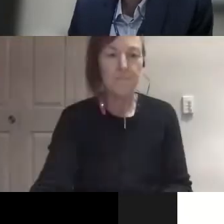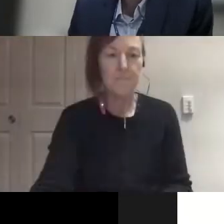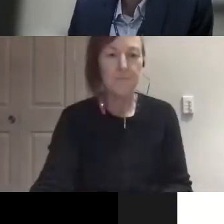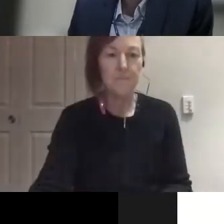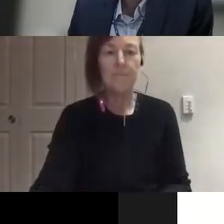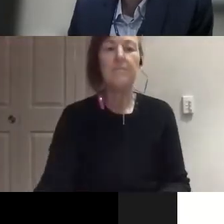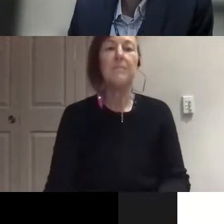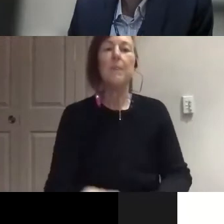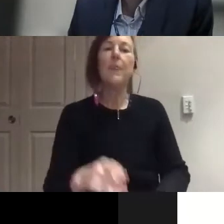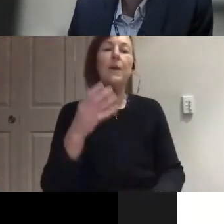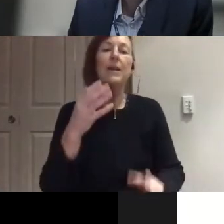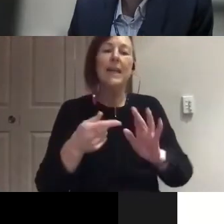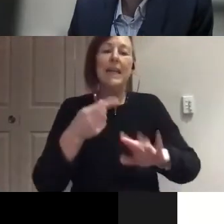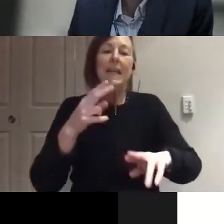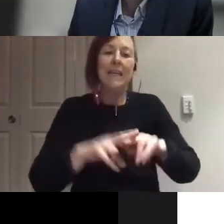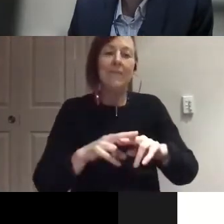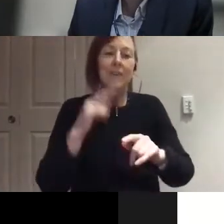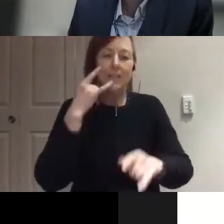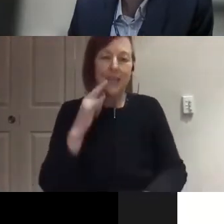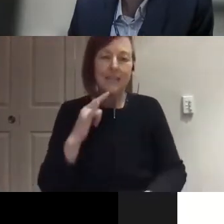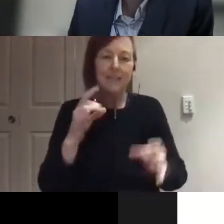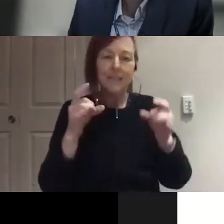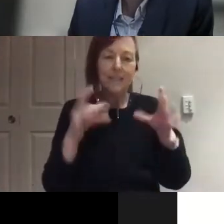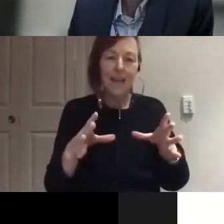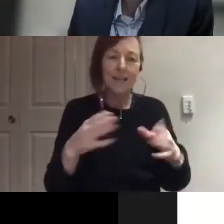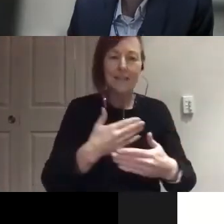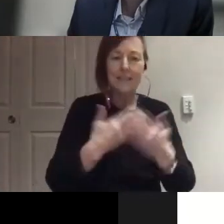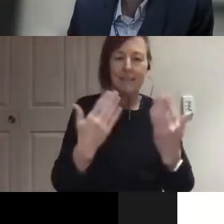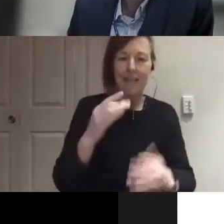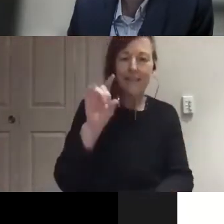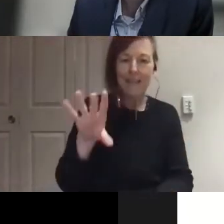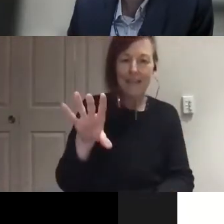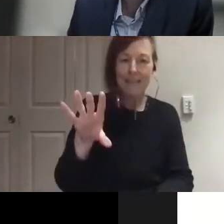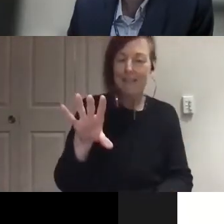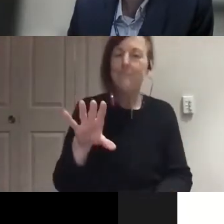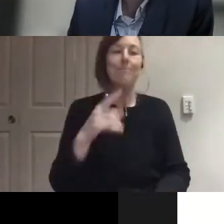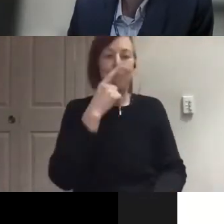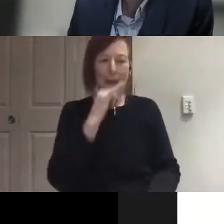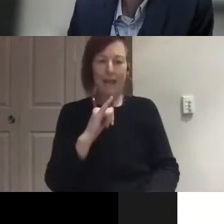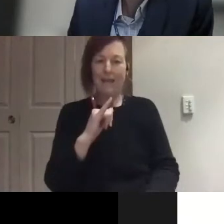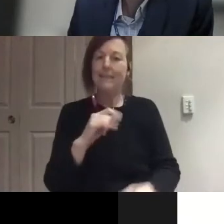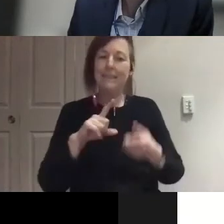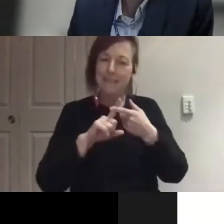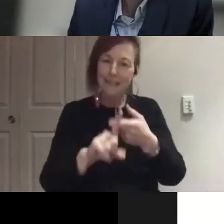day 10 and it's negative, well, that's really good, except you still need a day 13 test.